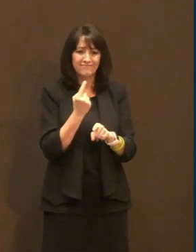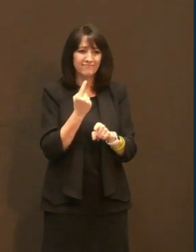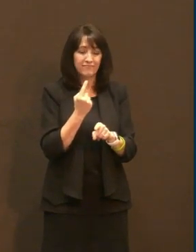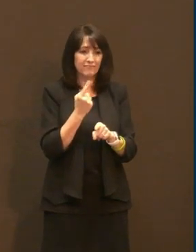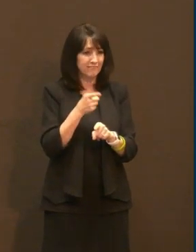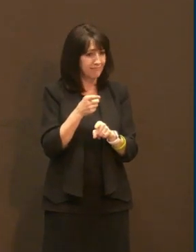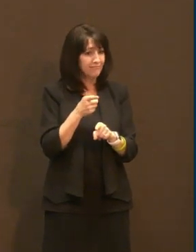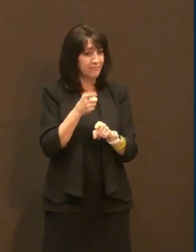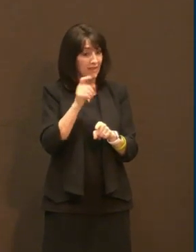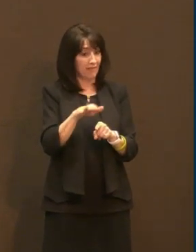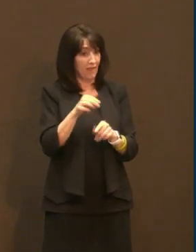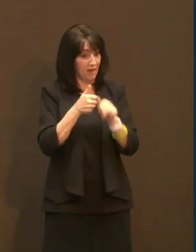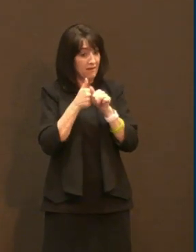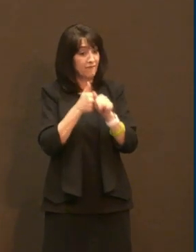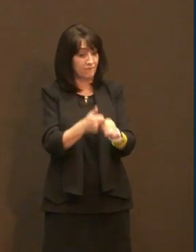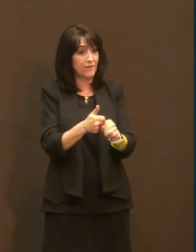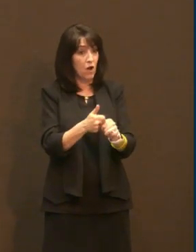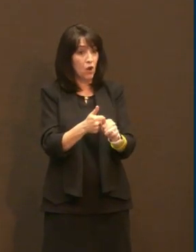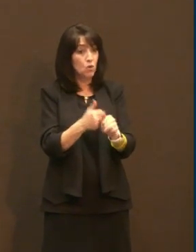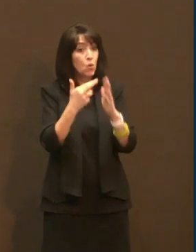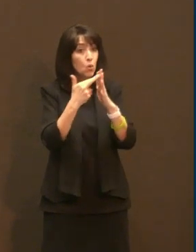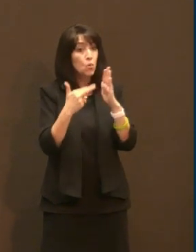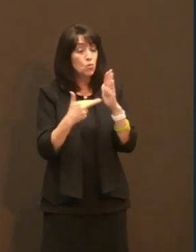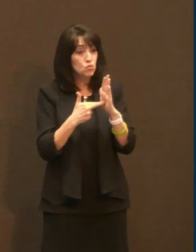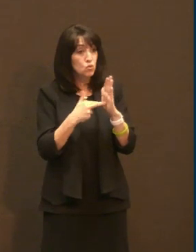rules will enable us to open up more.